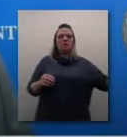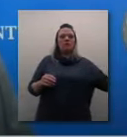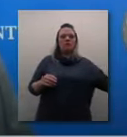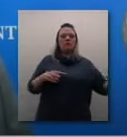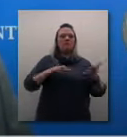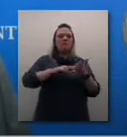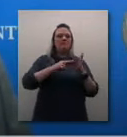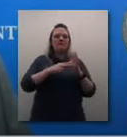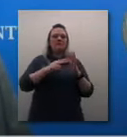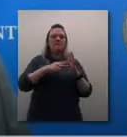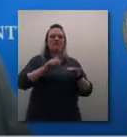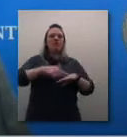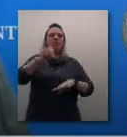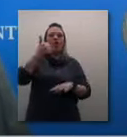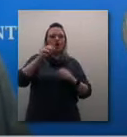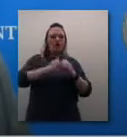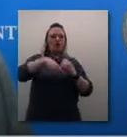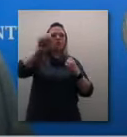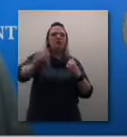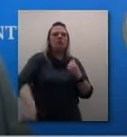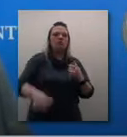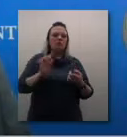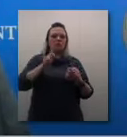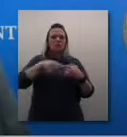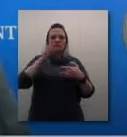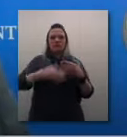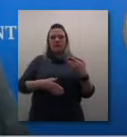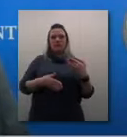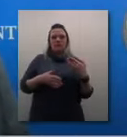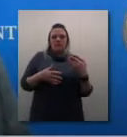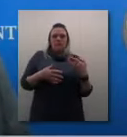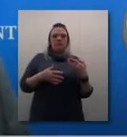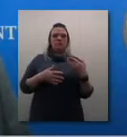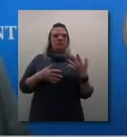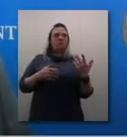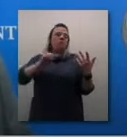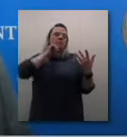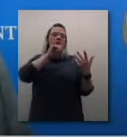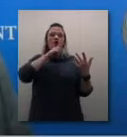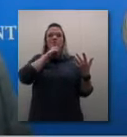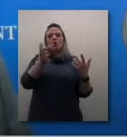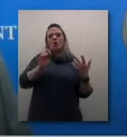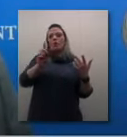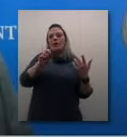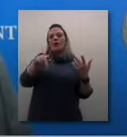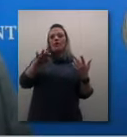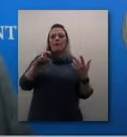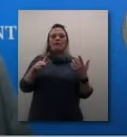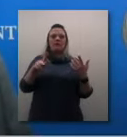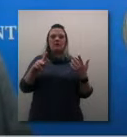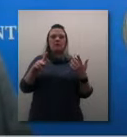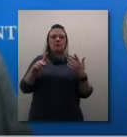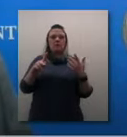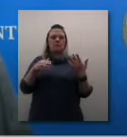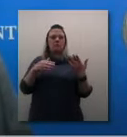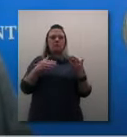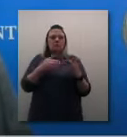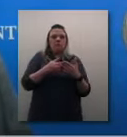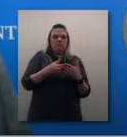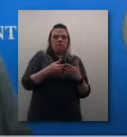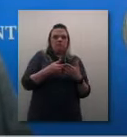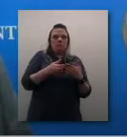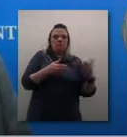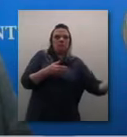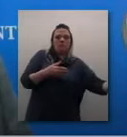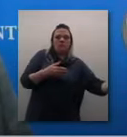So we don't know if we're nearing our peak, we're still away from the peak. The models that we've looked at have shown us a number of